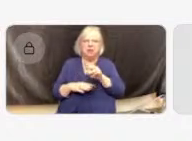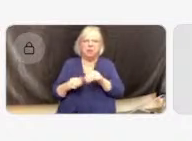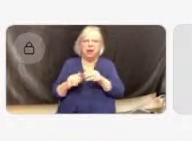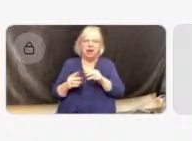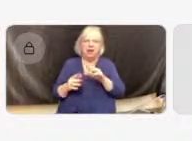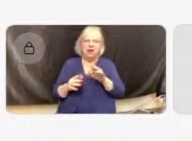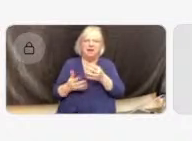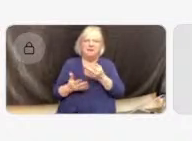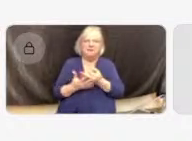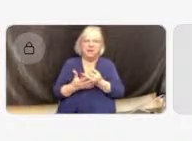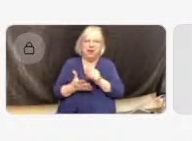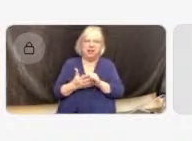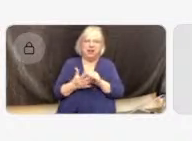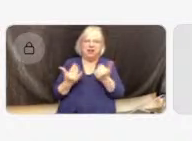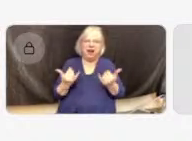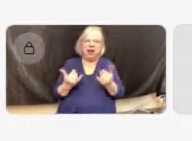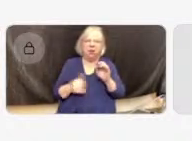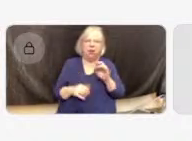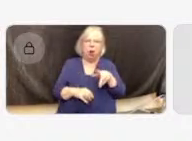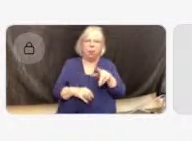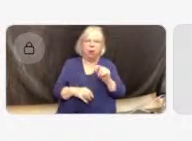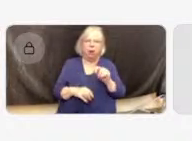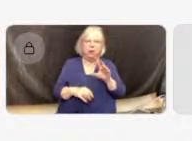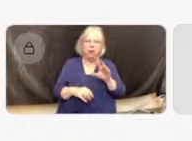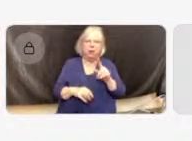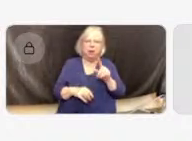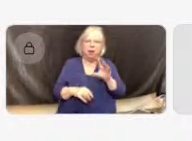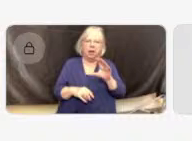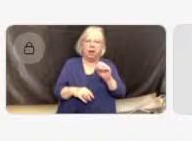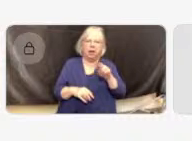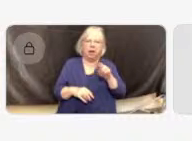an apartment complex on the corner.